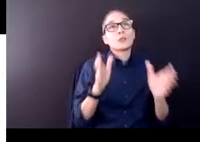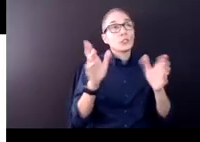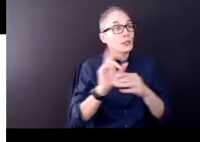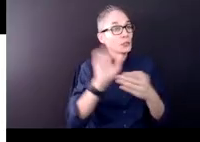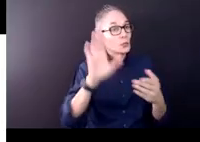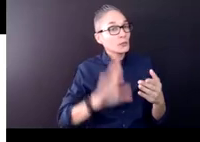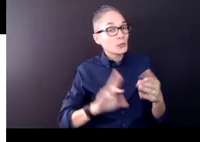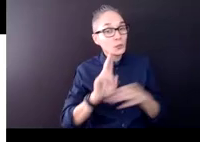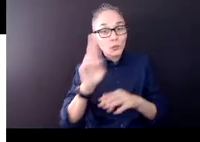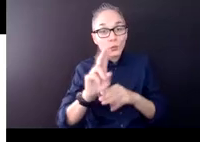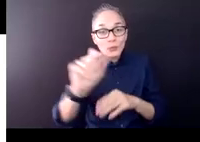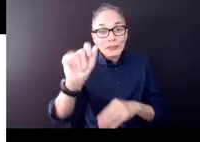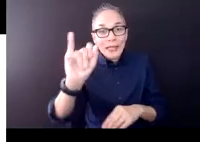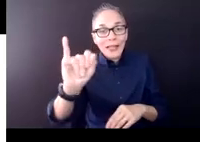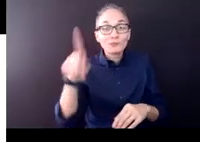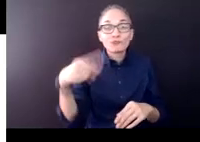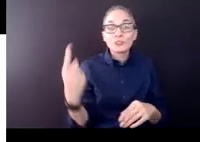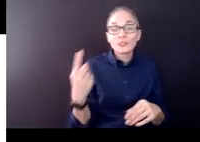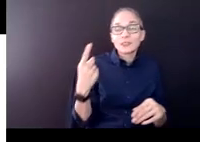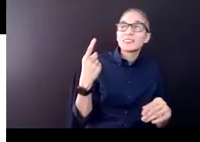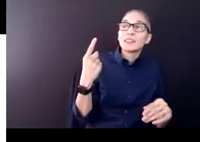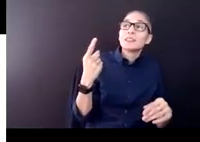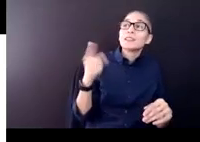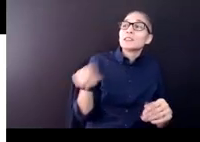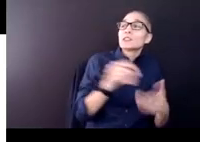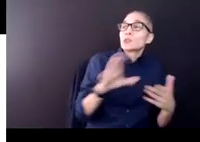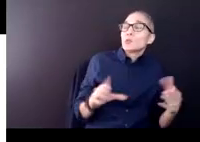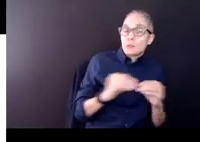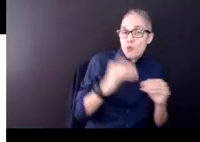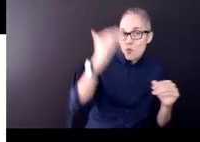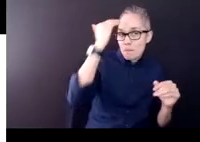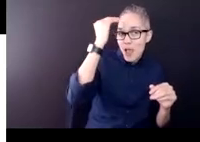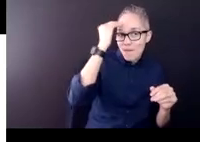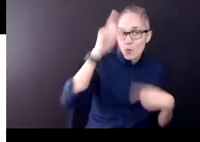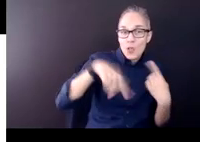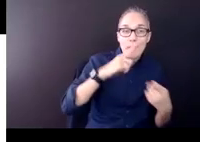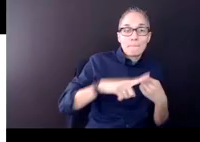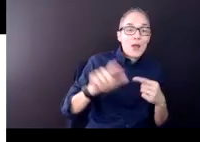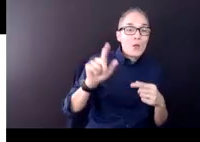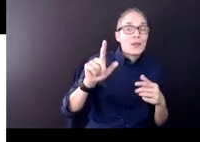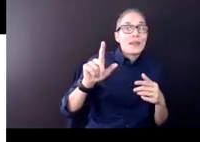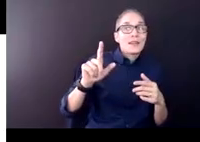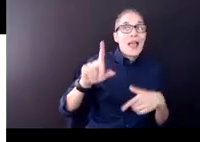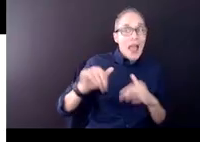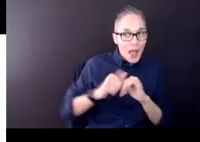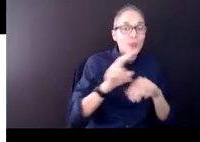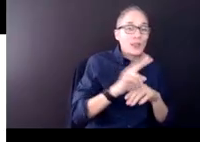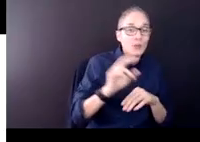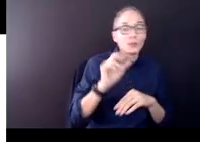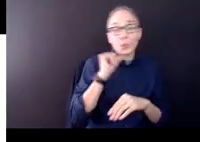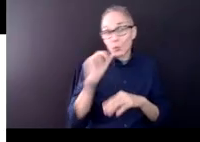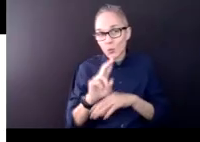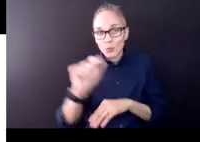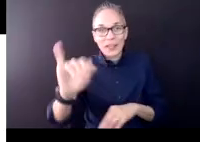AI. This is just to encourage students to be more mindful and intentional in their use or non-use.